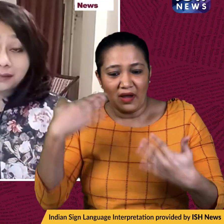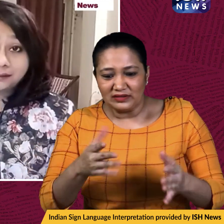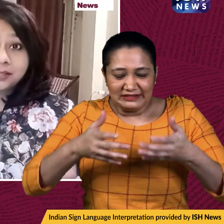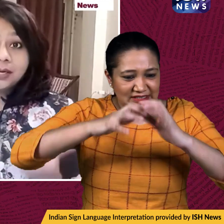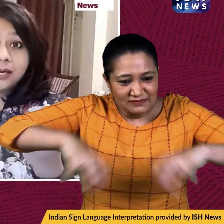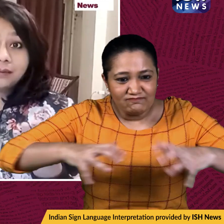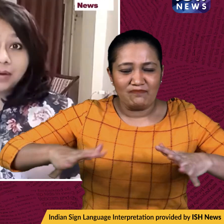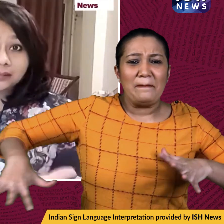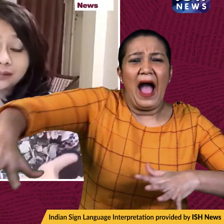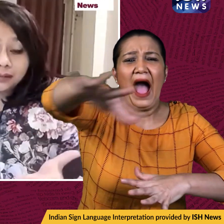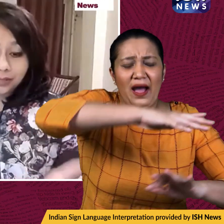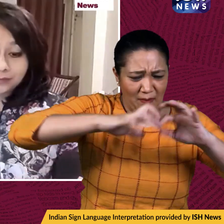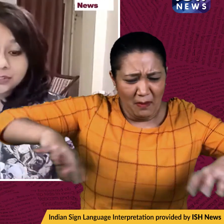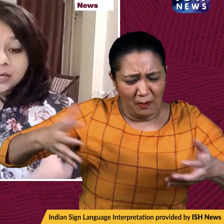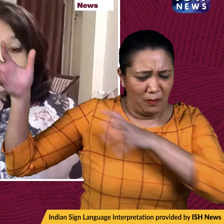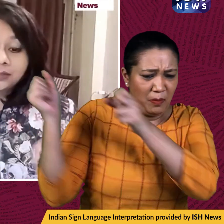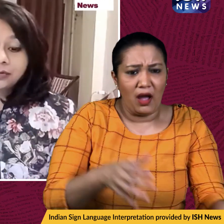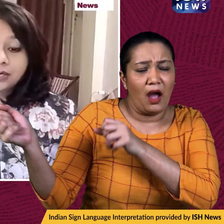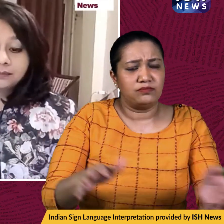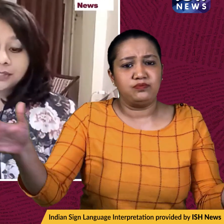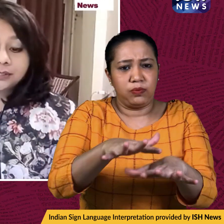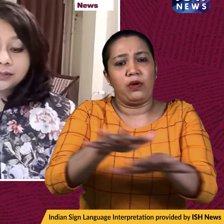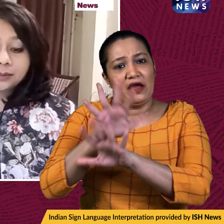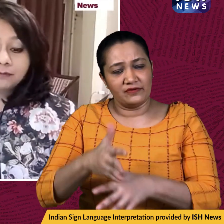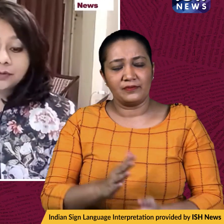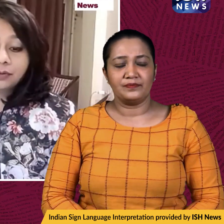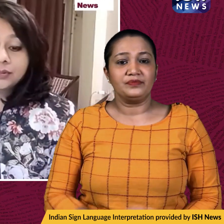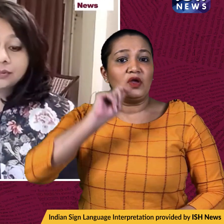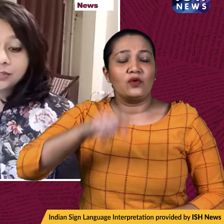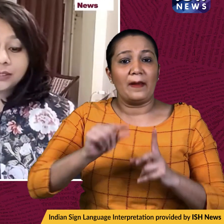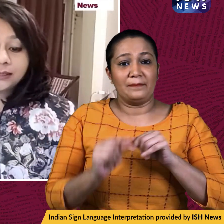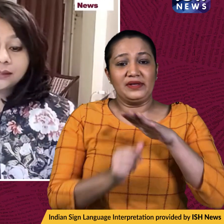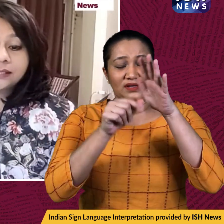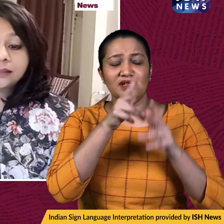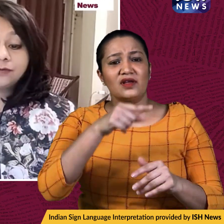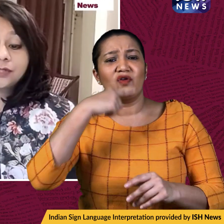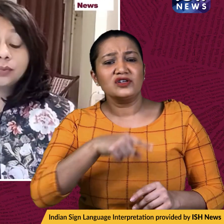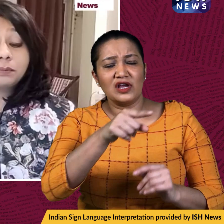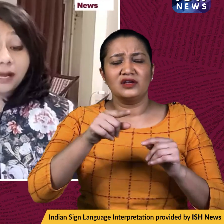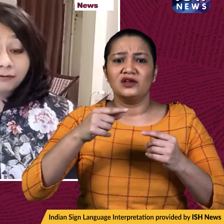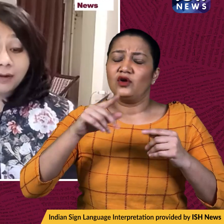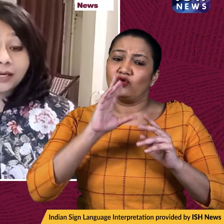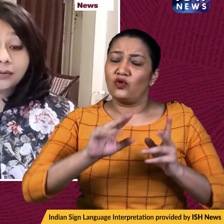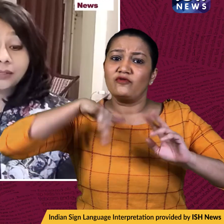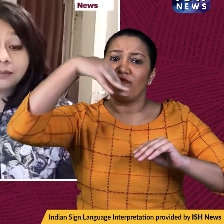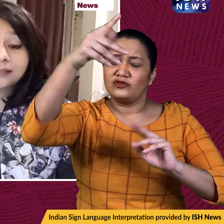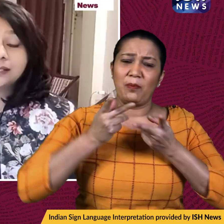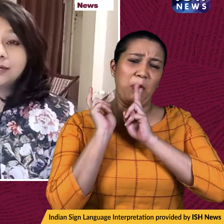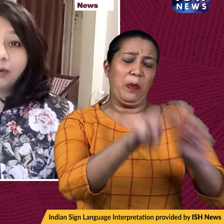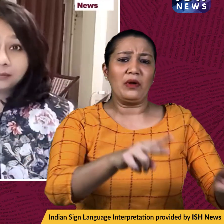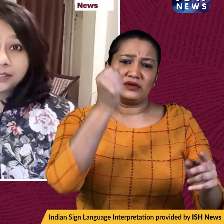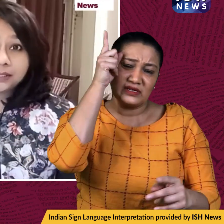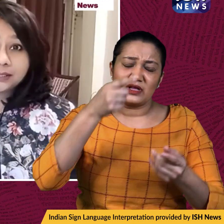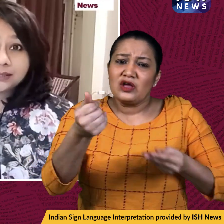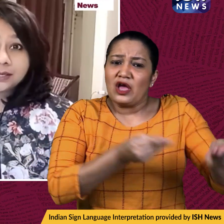being buried in mass graves. Ukrainian president, however, told Russian leaders that the invasion will backfire on them as